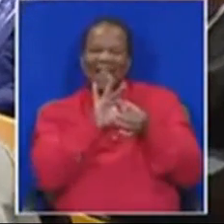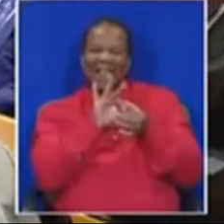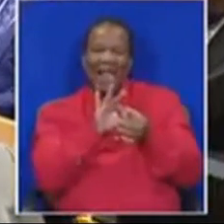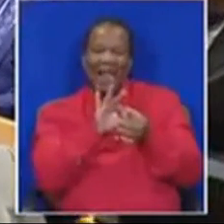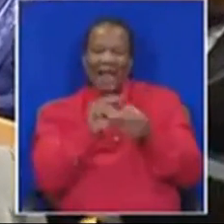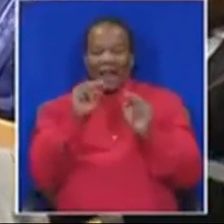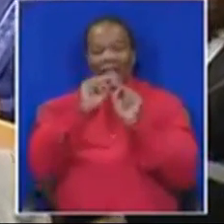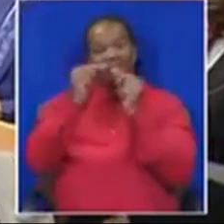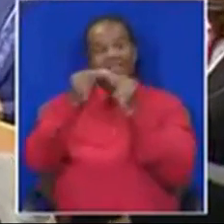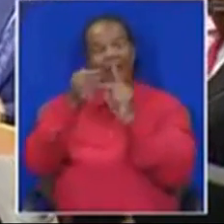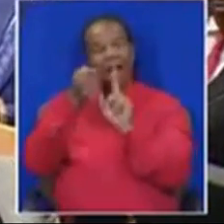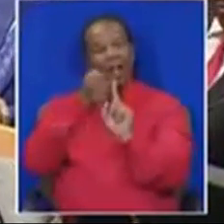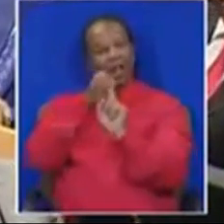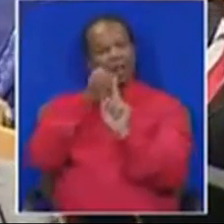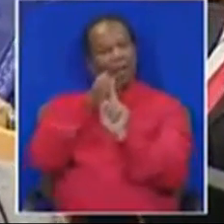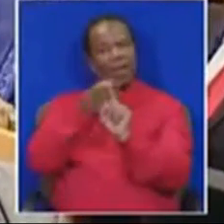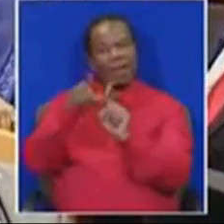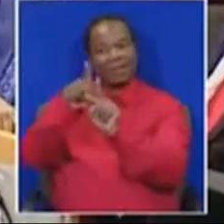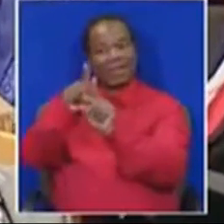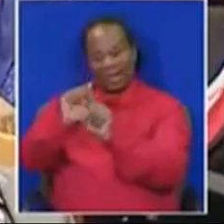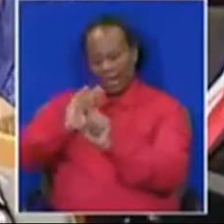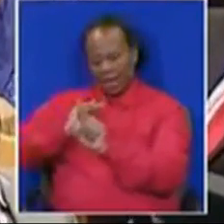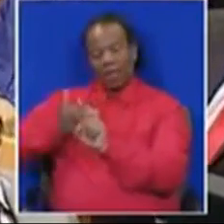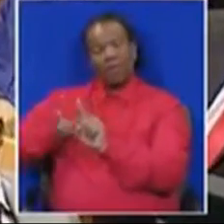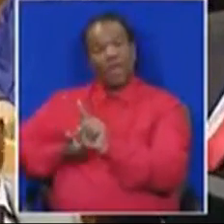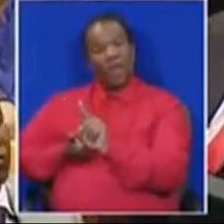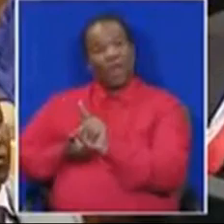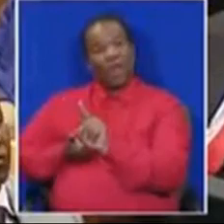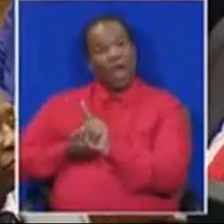liberation and gender emancipation as well.